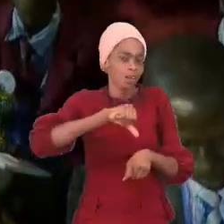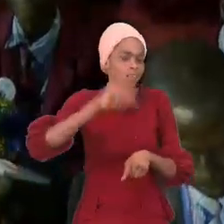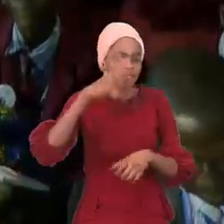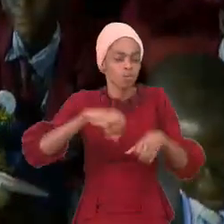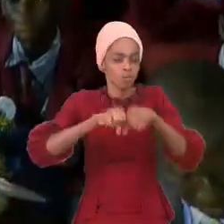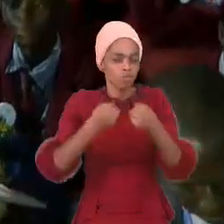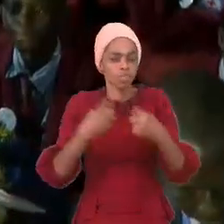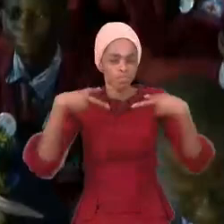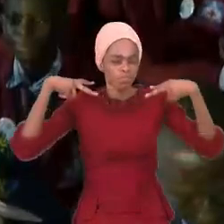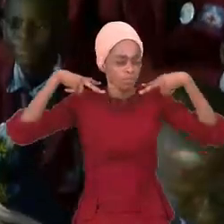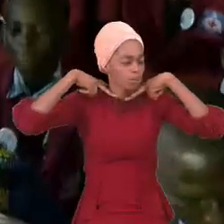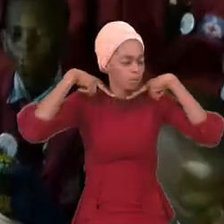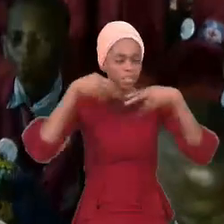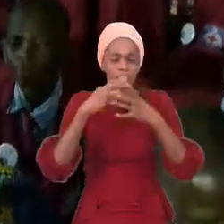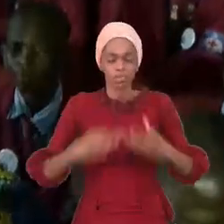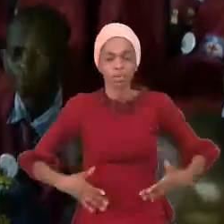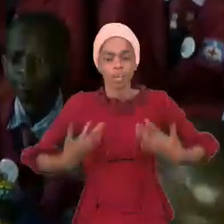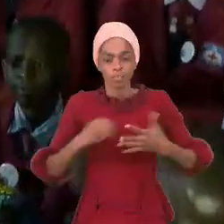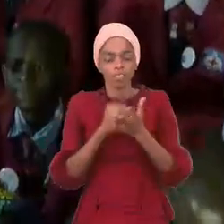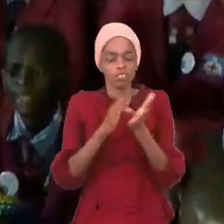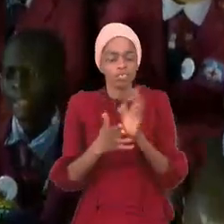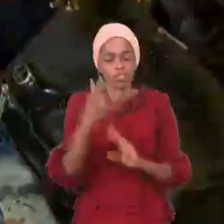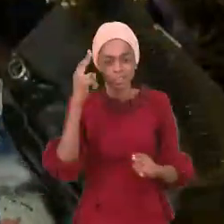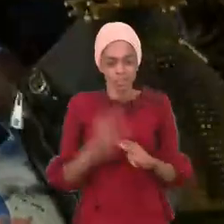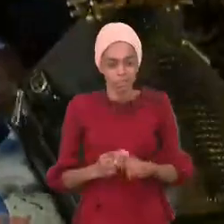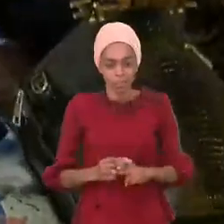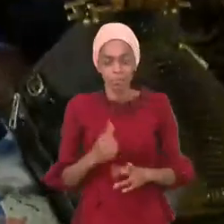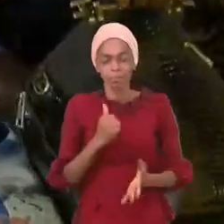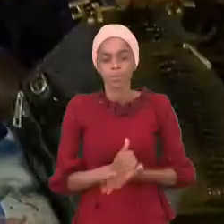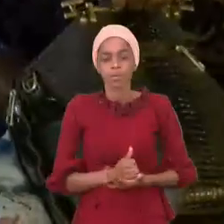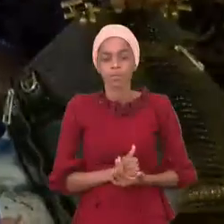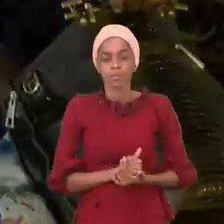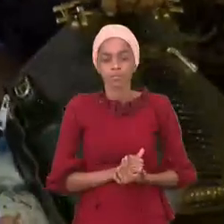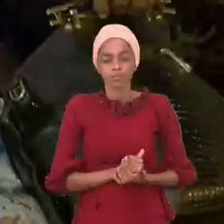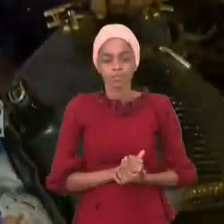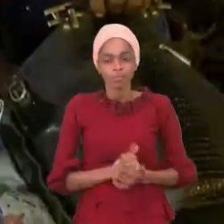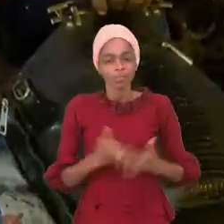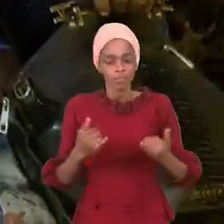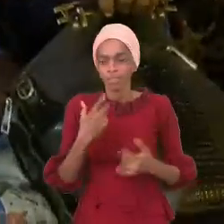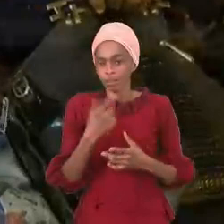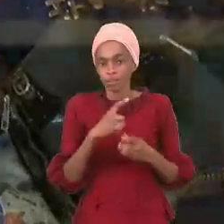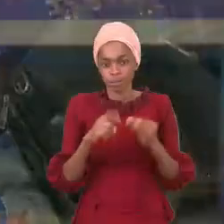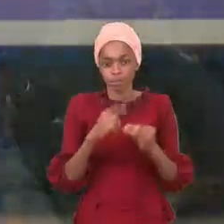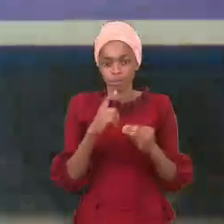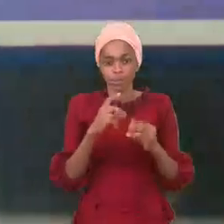the yoke in your life in Jesus' name. Today I want to talk to you